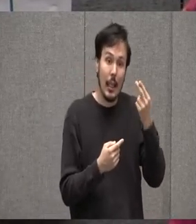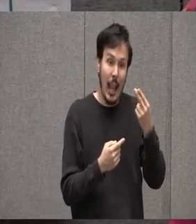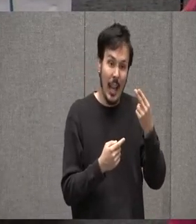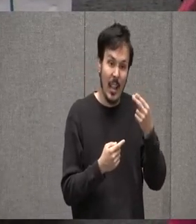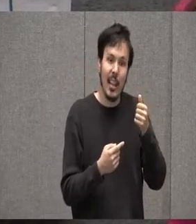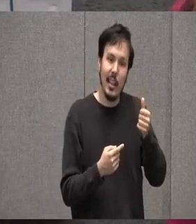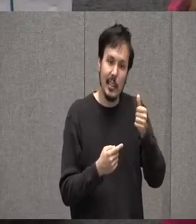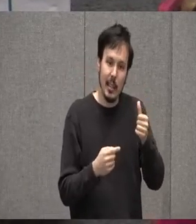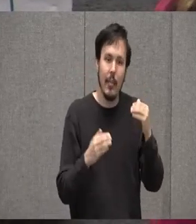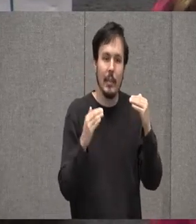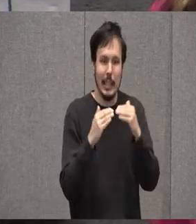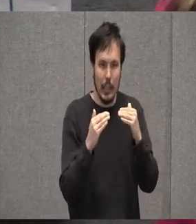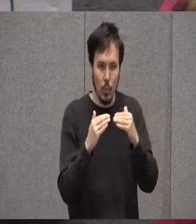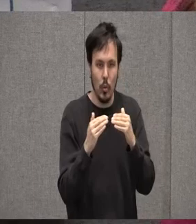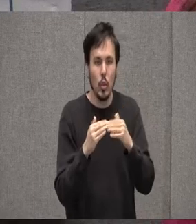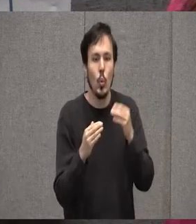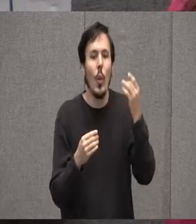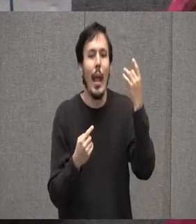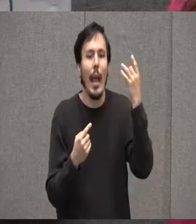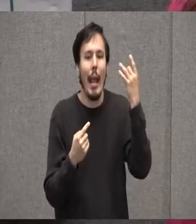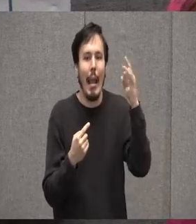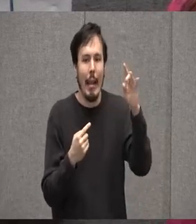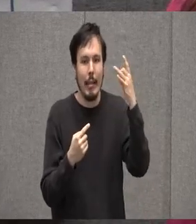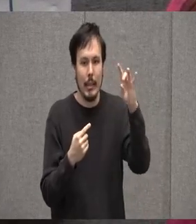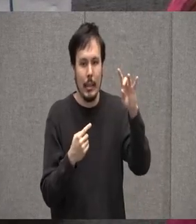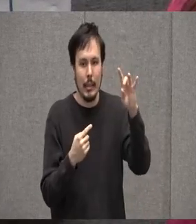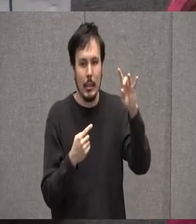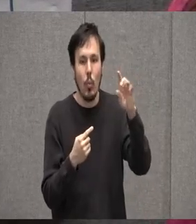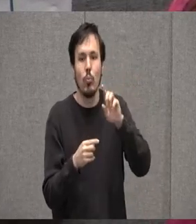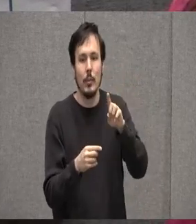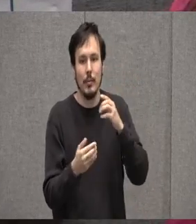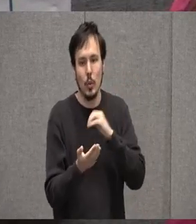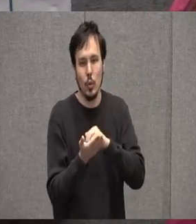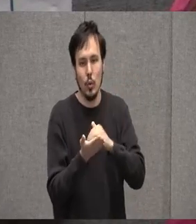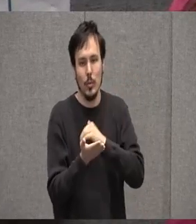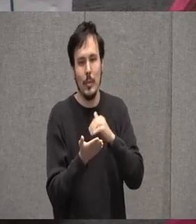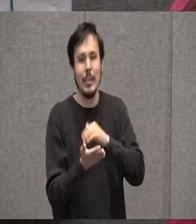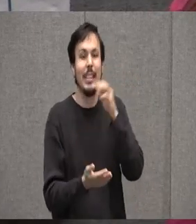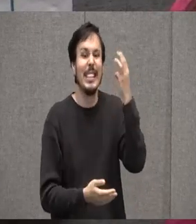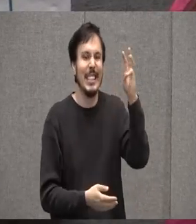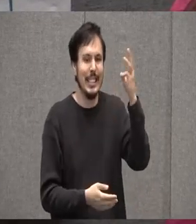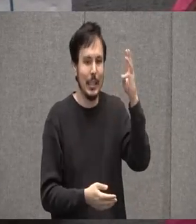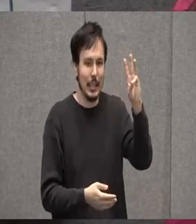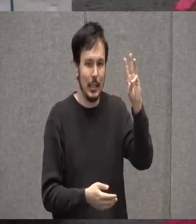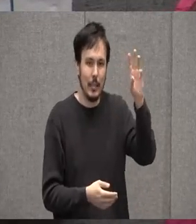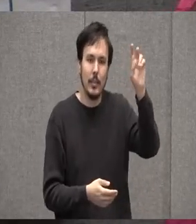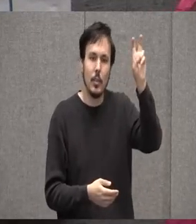inches. So let's do that. We have 3 going down.